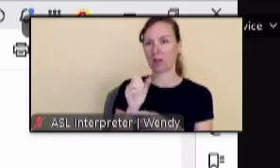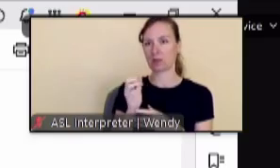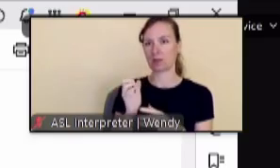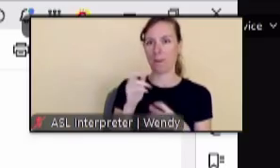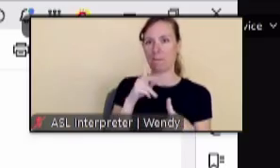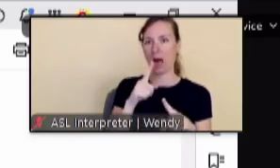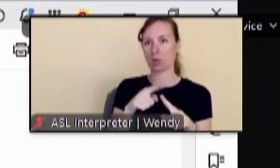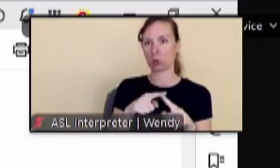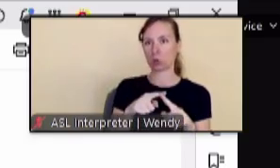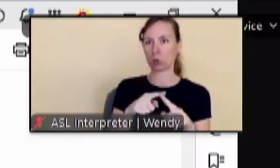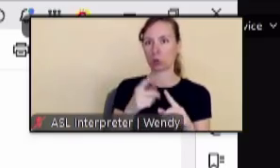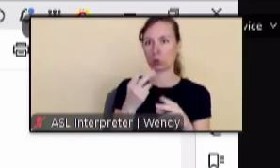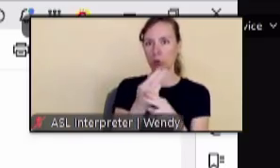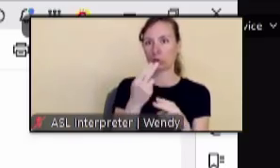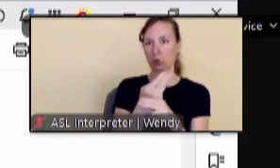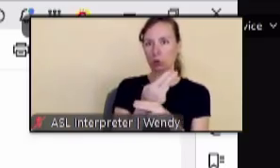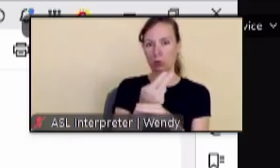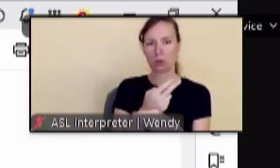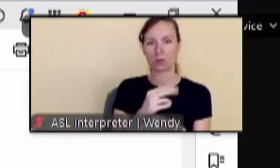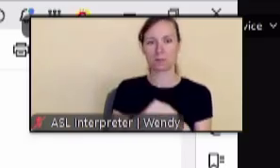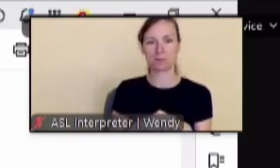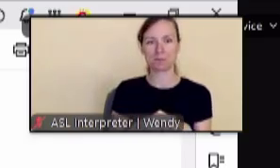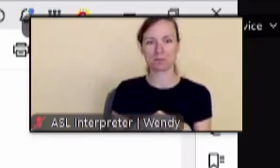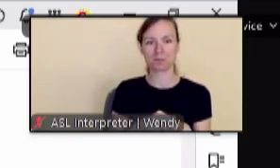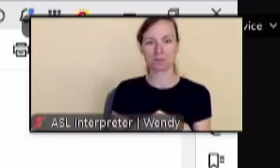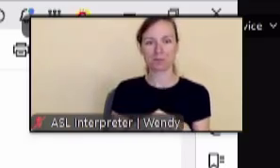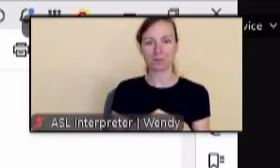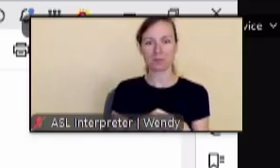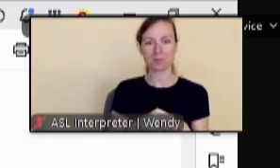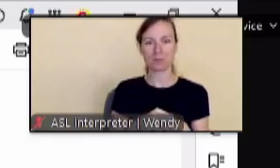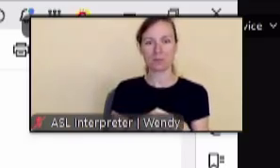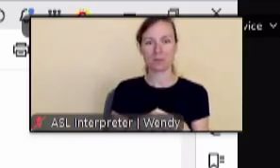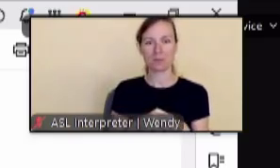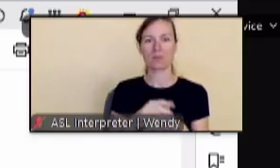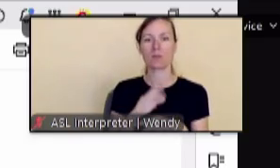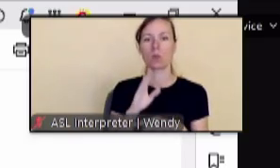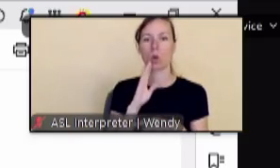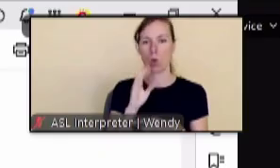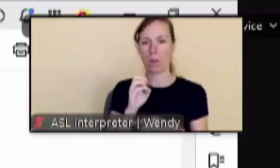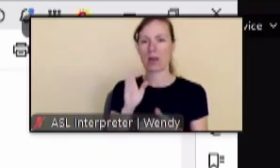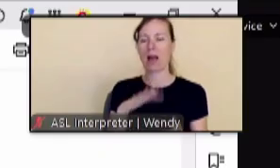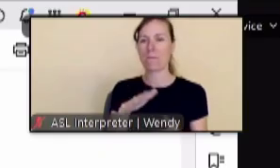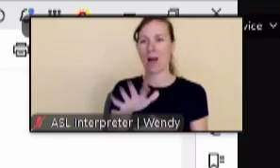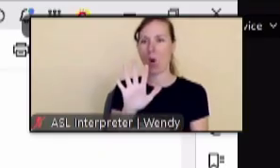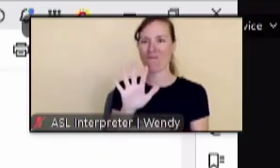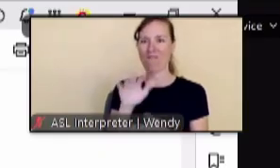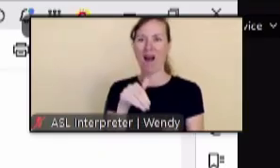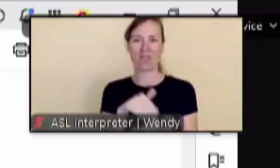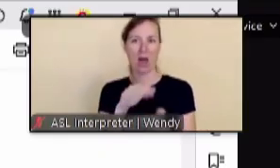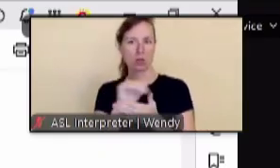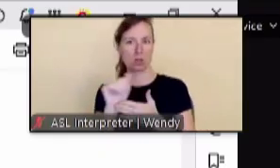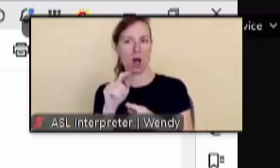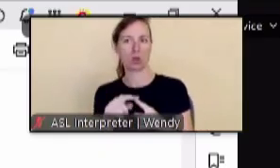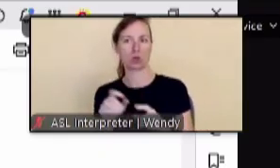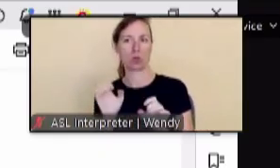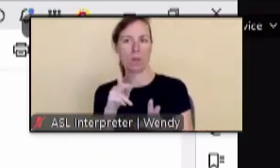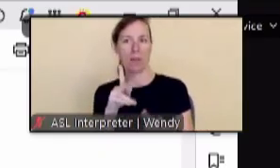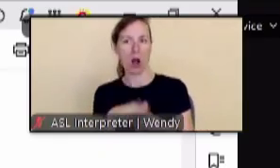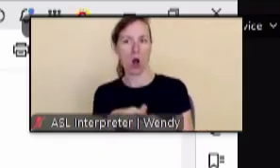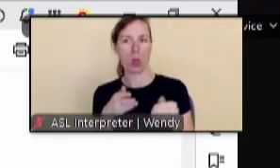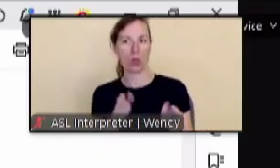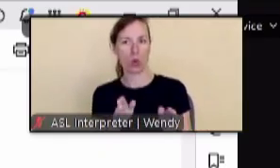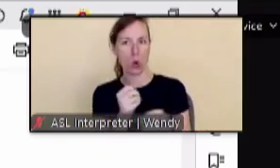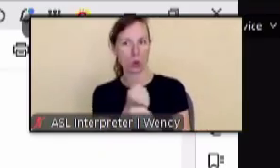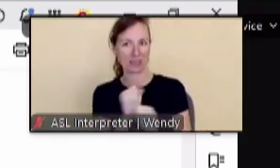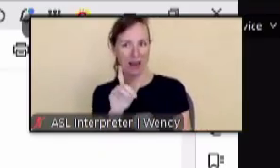It's going to be about $5,000 to put it back on the road, and it's in a safe condition. So we're waiting till we get a little bit